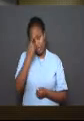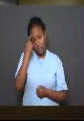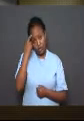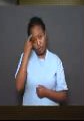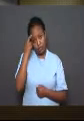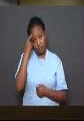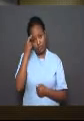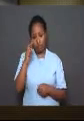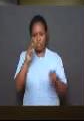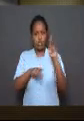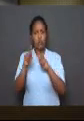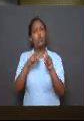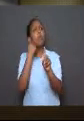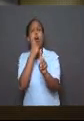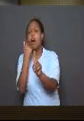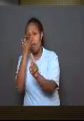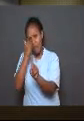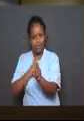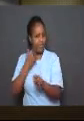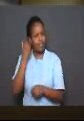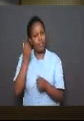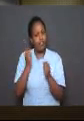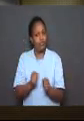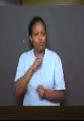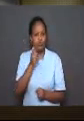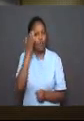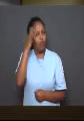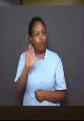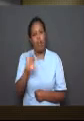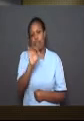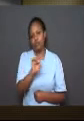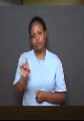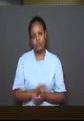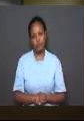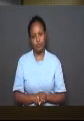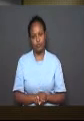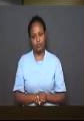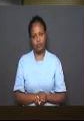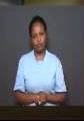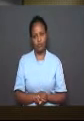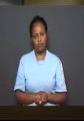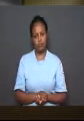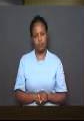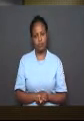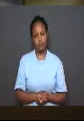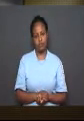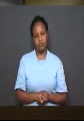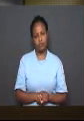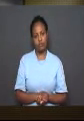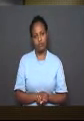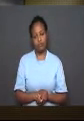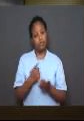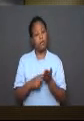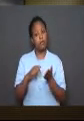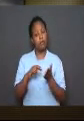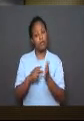to trust. It also results in public skepticism, which